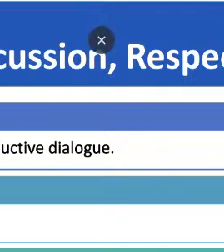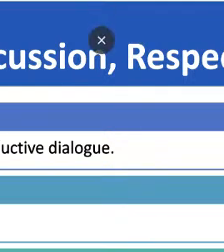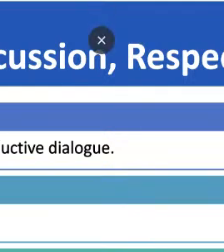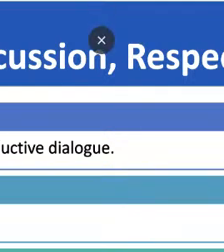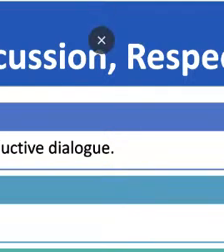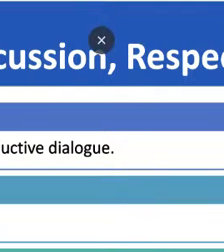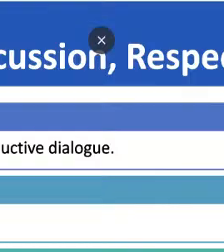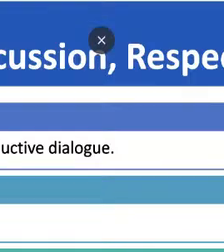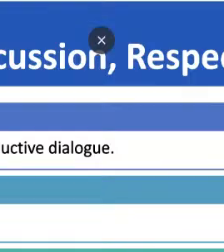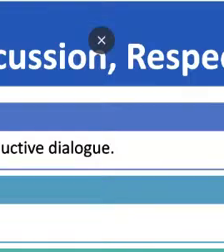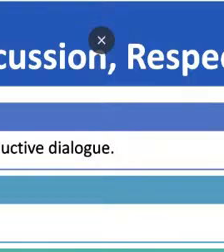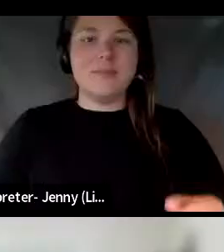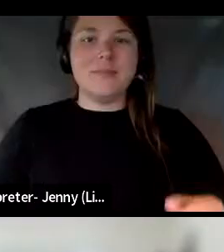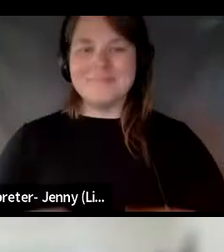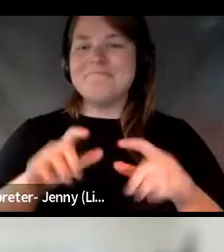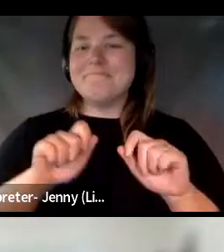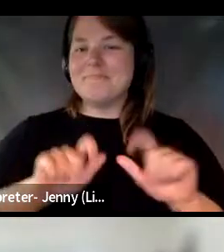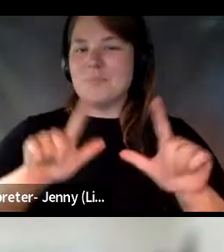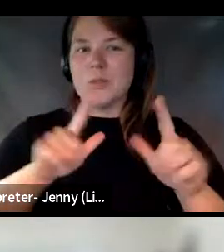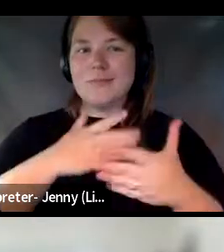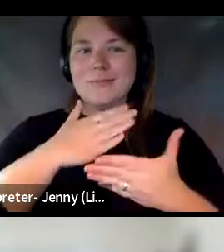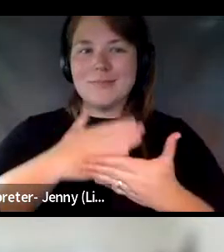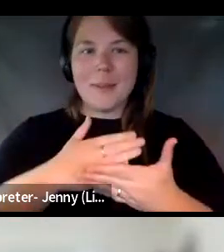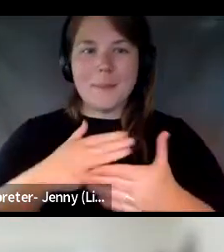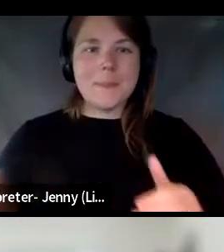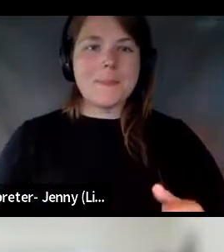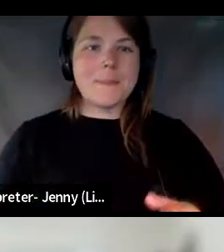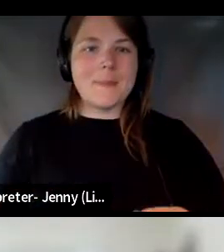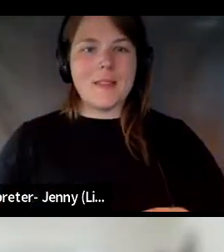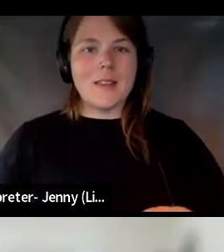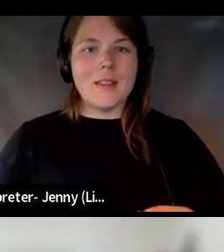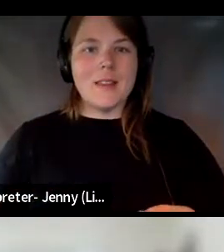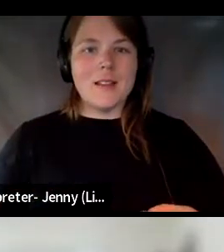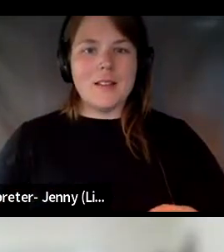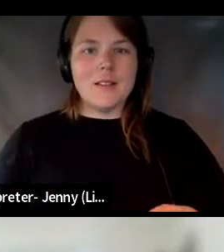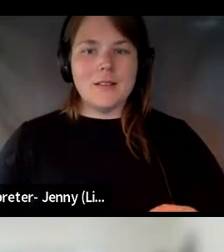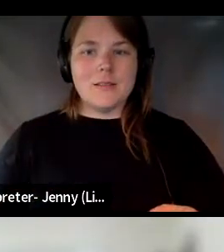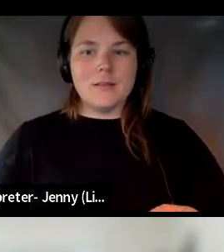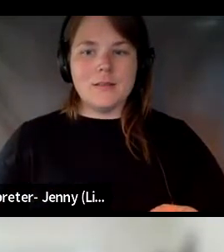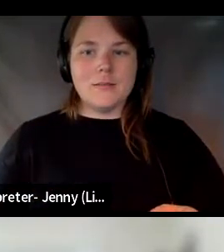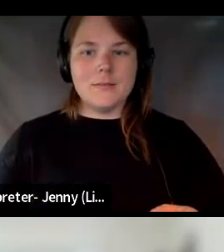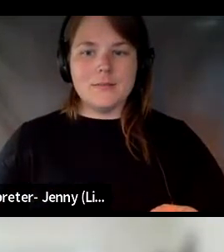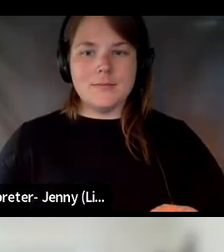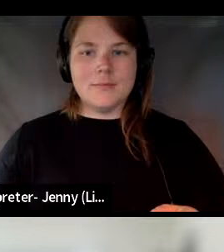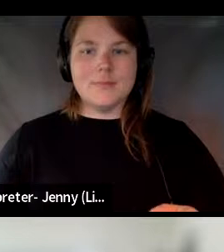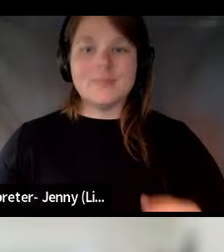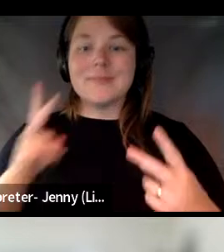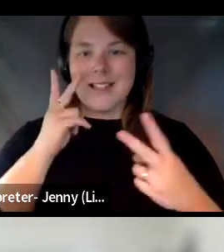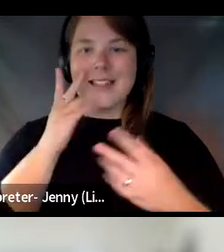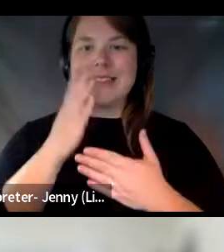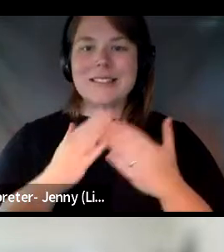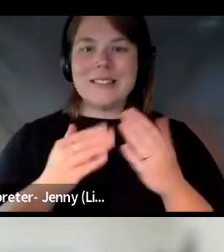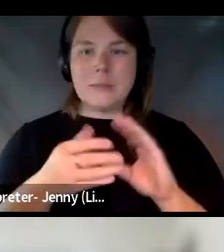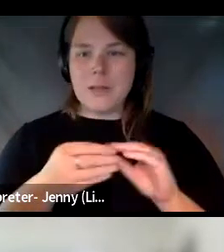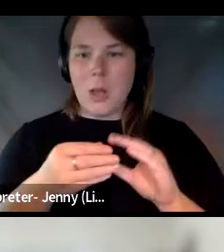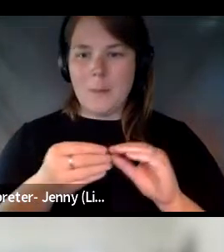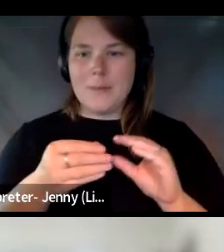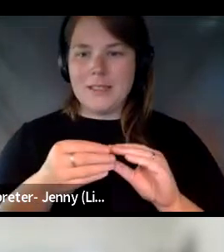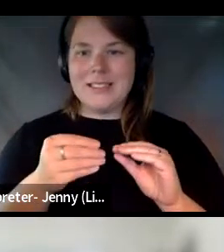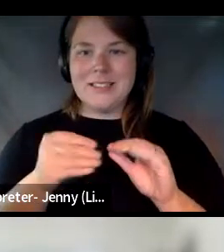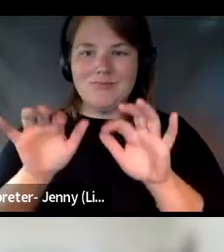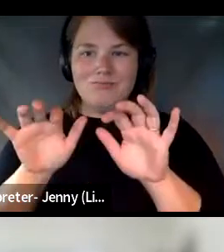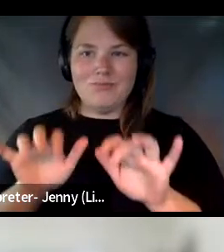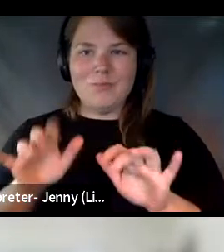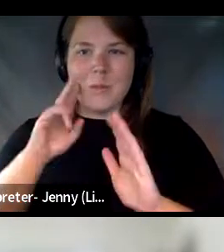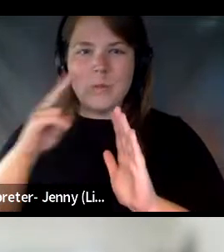So I'll go ahead and stop sharing my screen for that. I do see some comments in the chat, so let me read